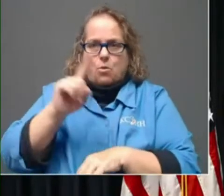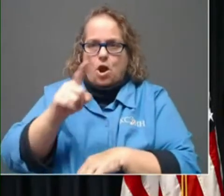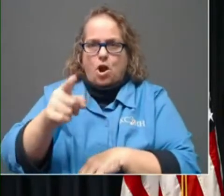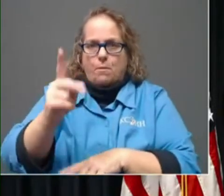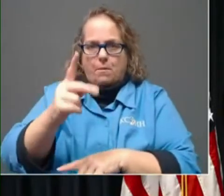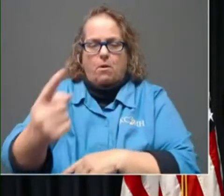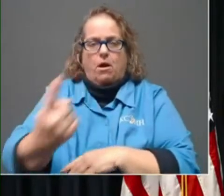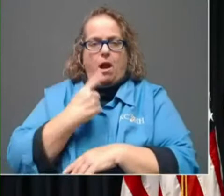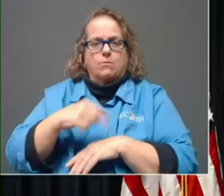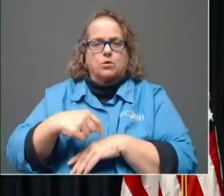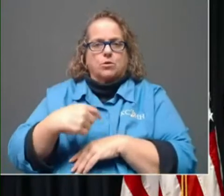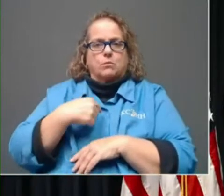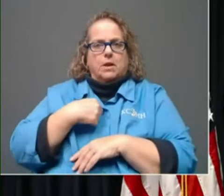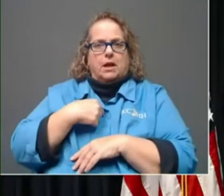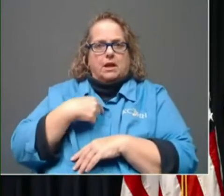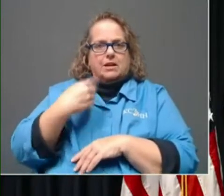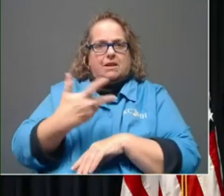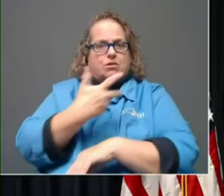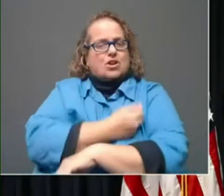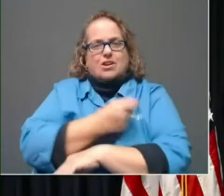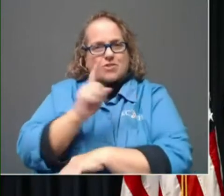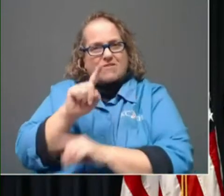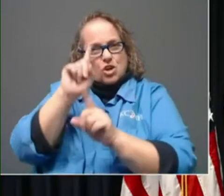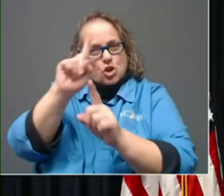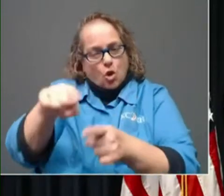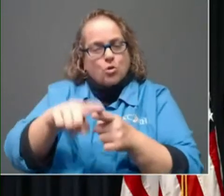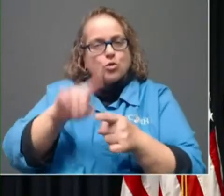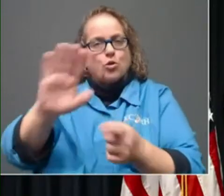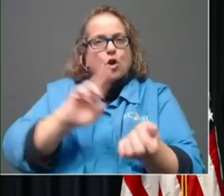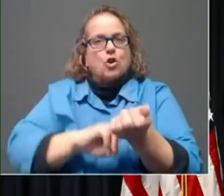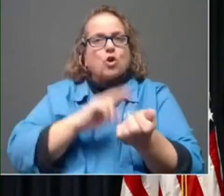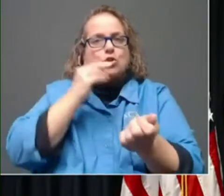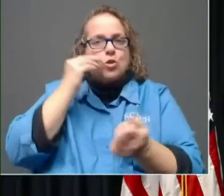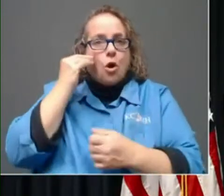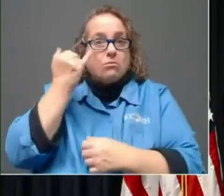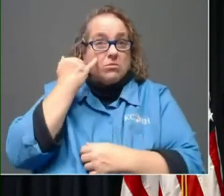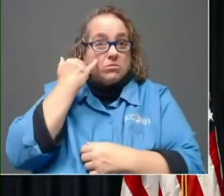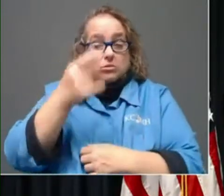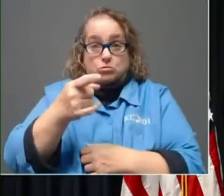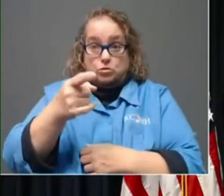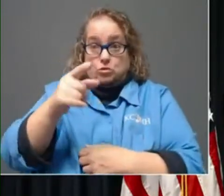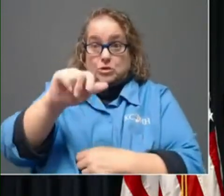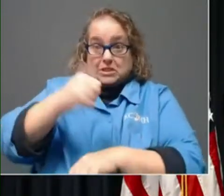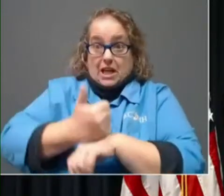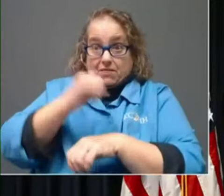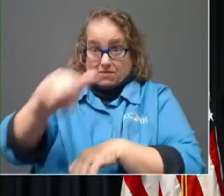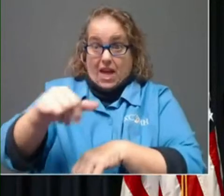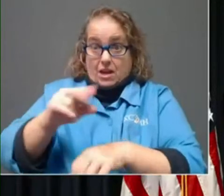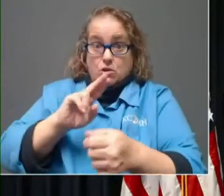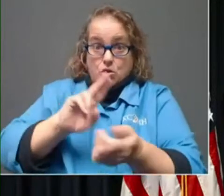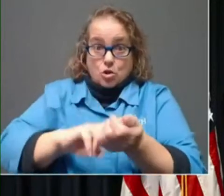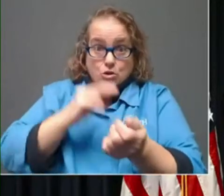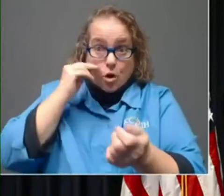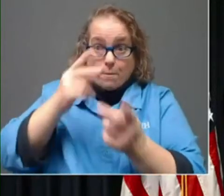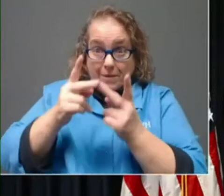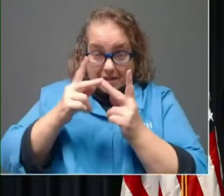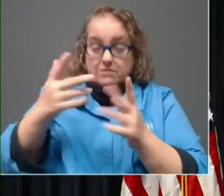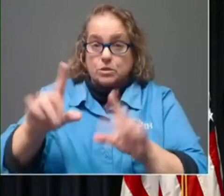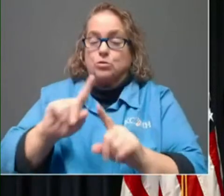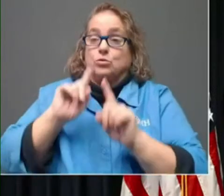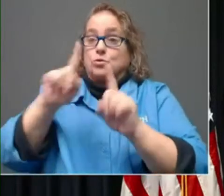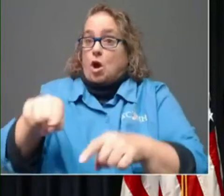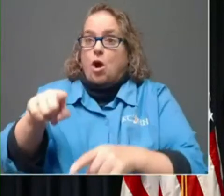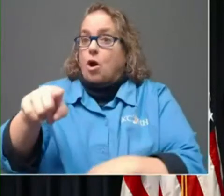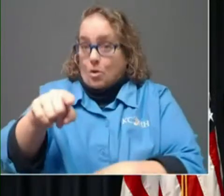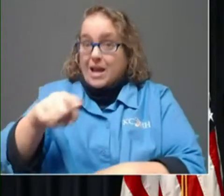certain percentage of people say no, then you are going to do fewer vaccines that day. So yes. Now, when we are